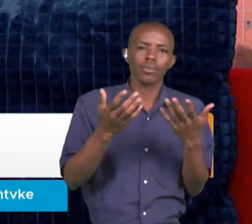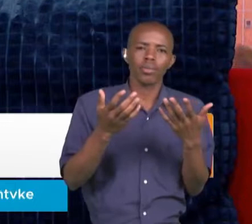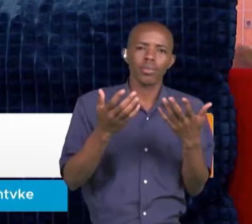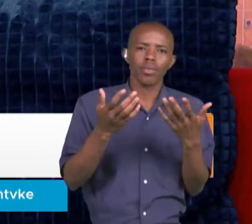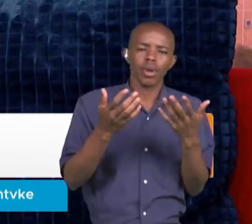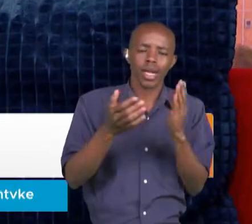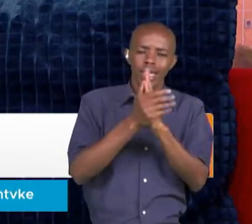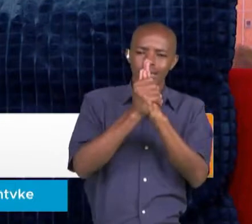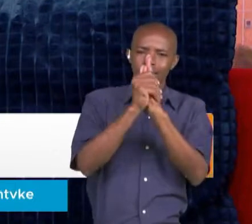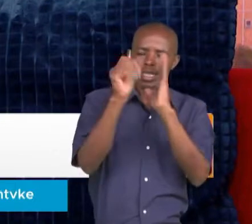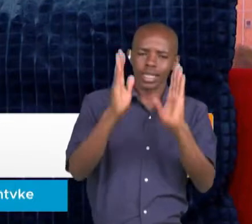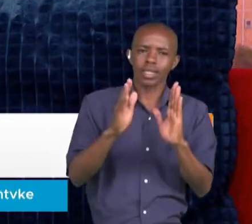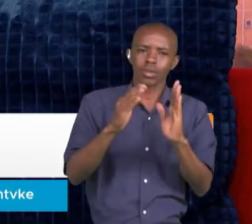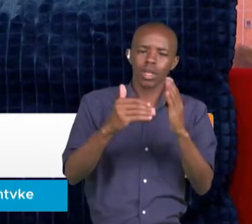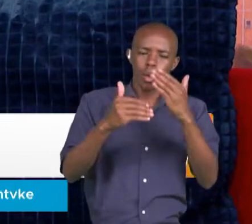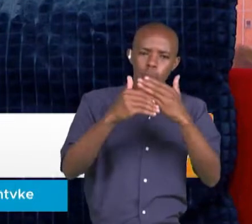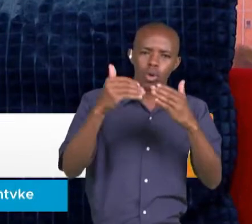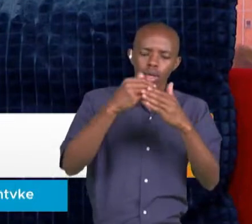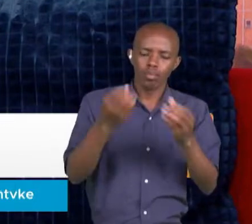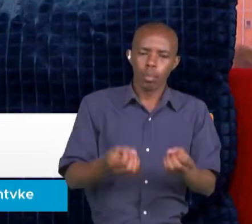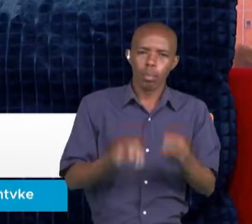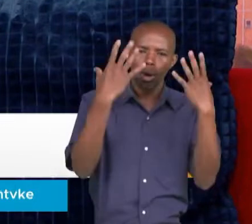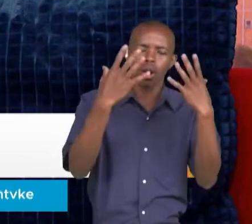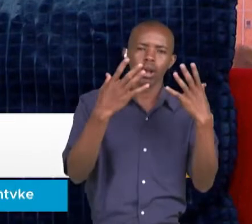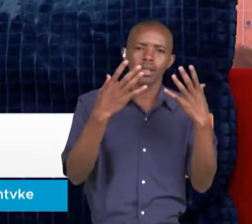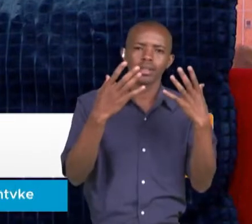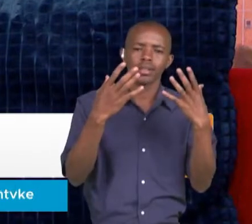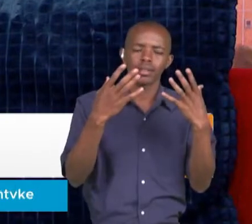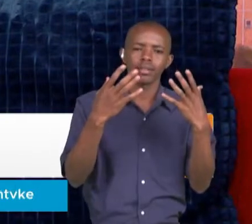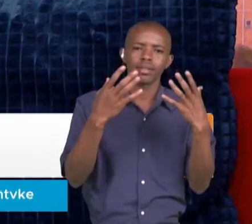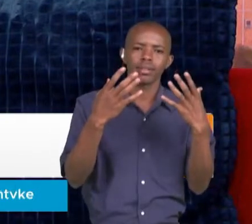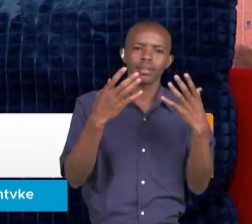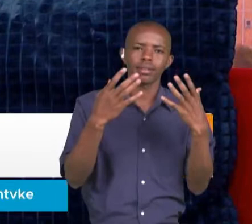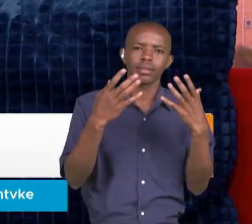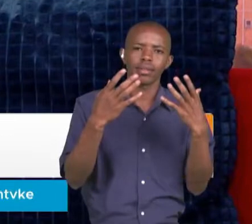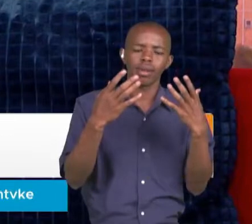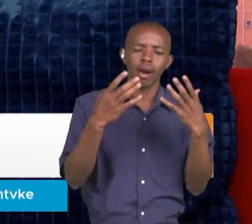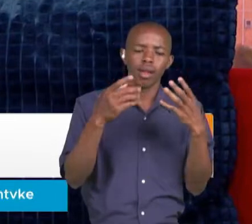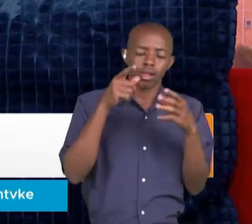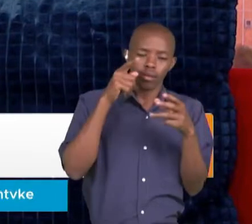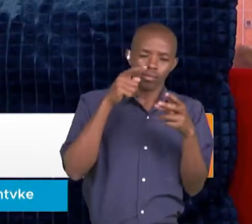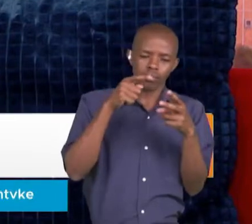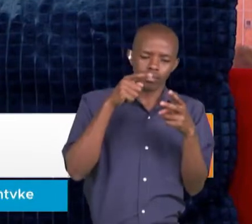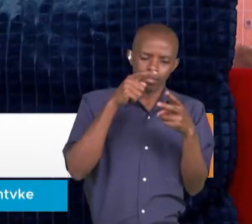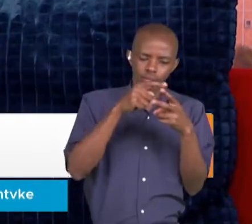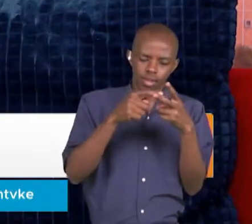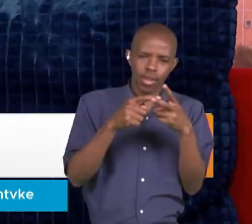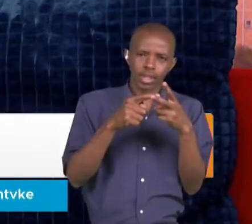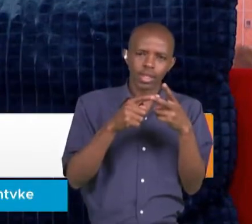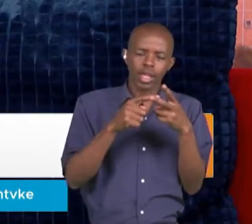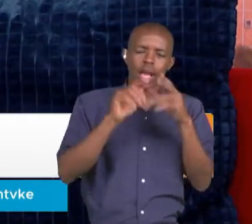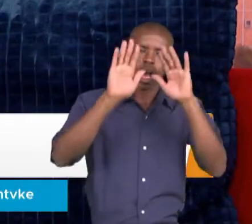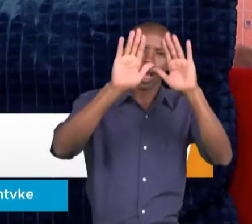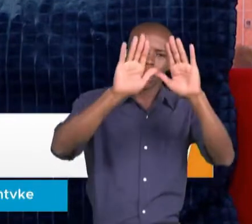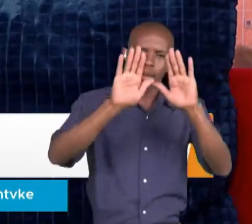skilled experts for constructing and building bombs, or VBIDs or whatever it is. This is a very